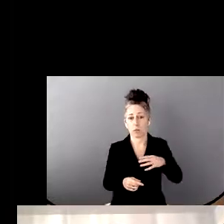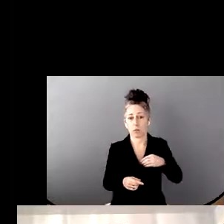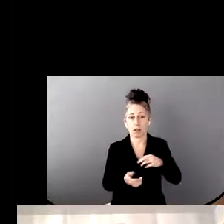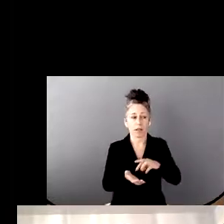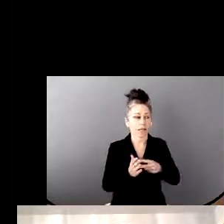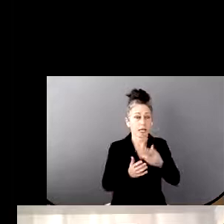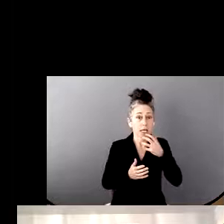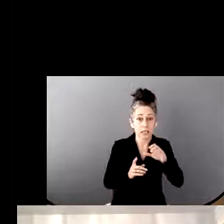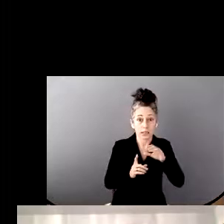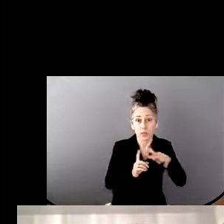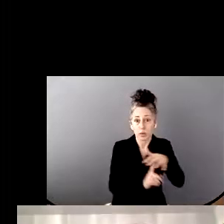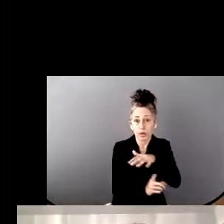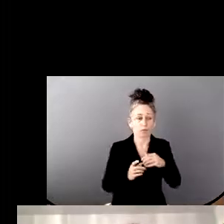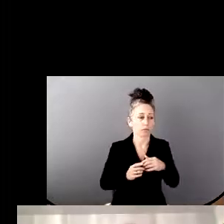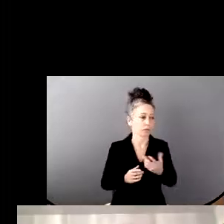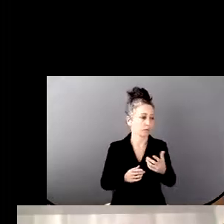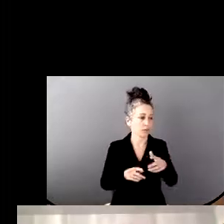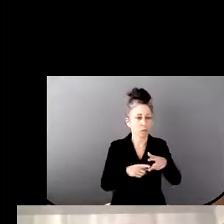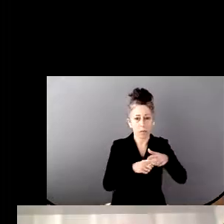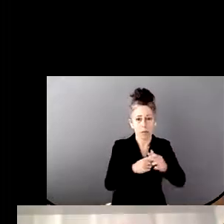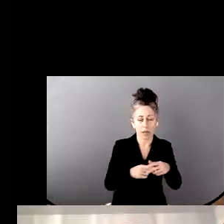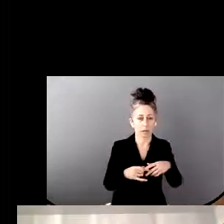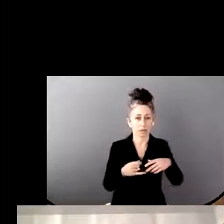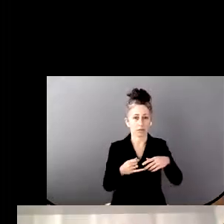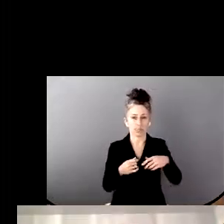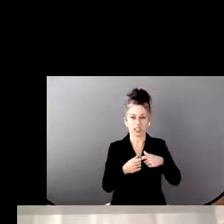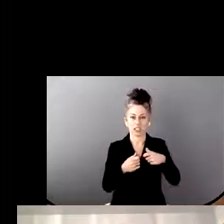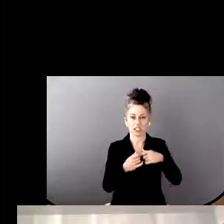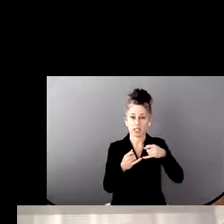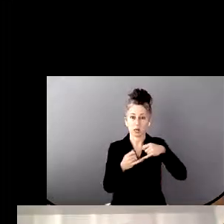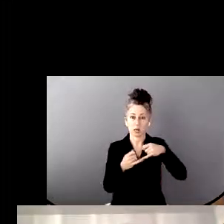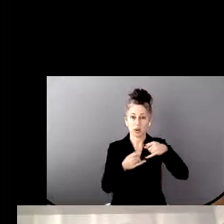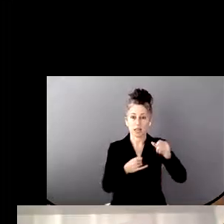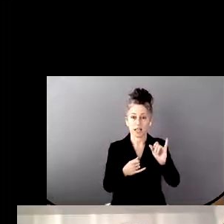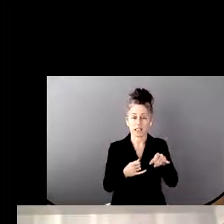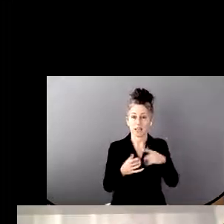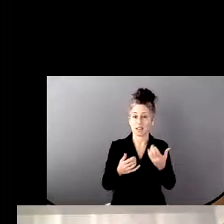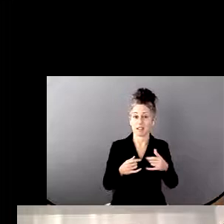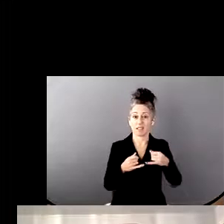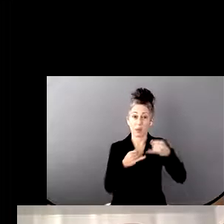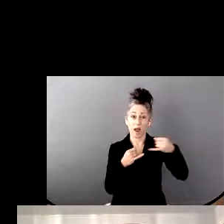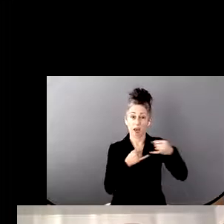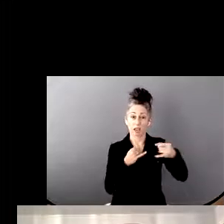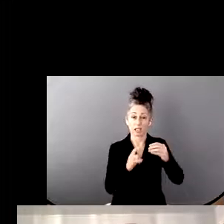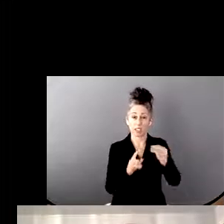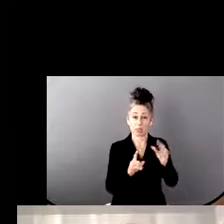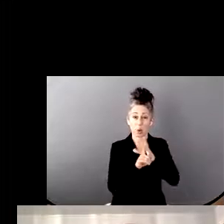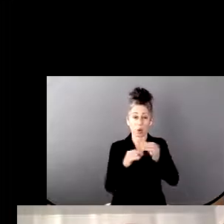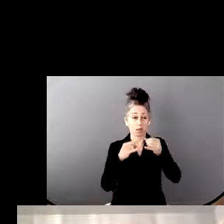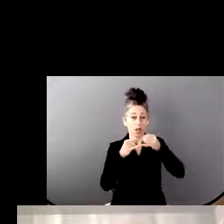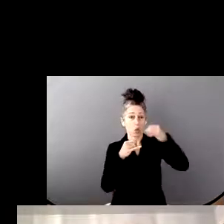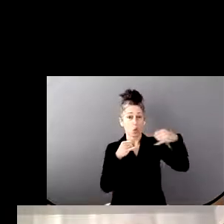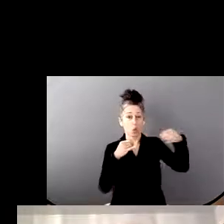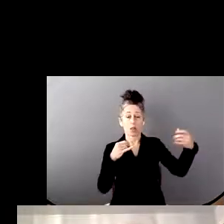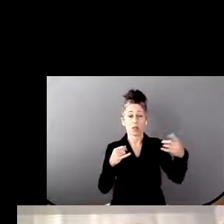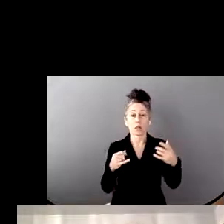heating situation, plumbing, wiring, is the wiring exposed in the dwelling, those kinds of things. And just